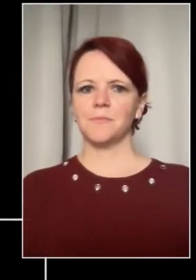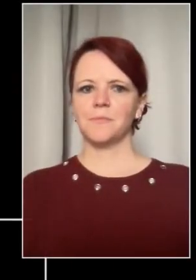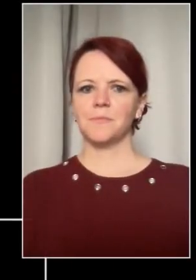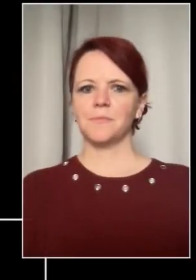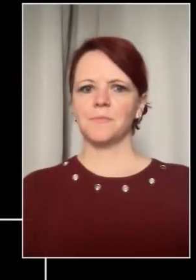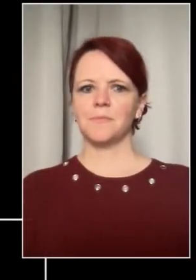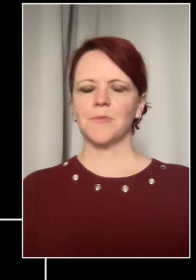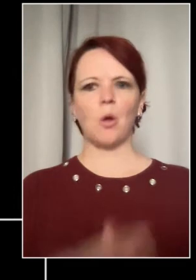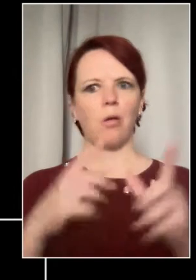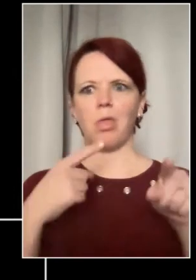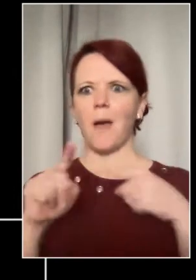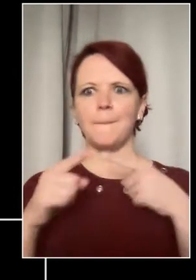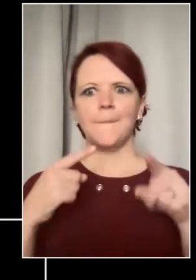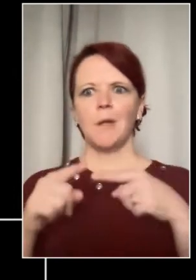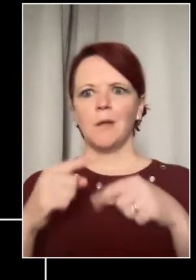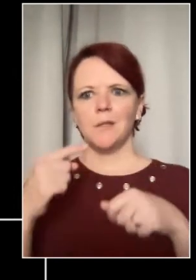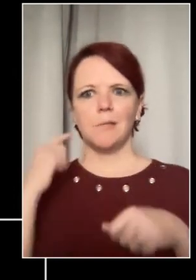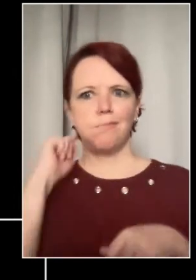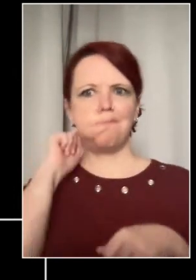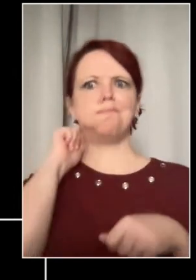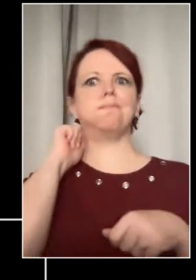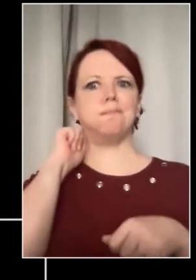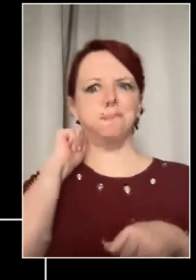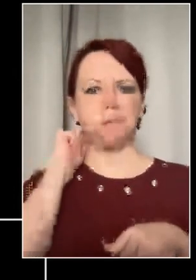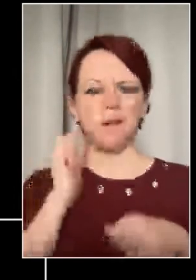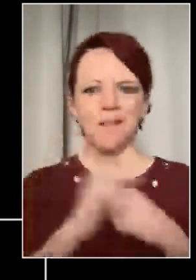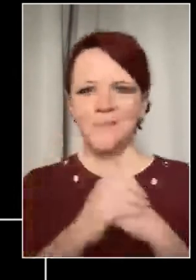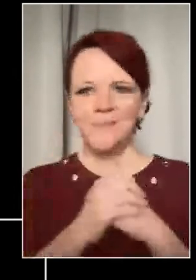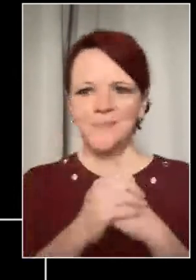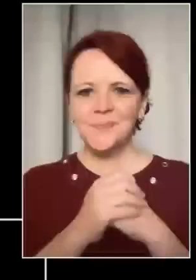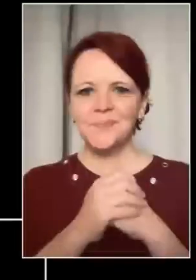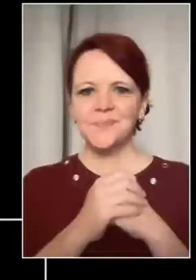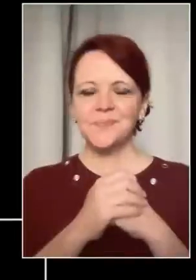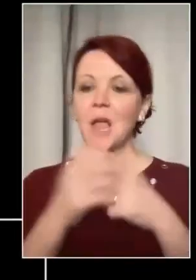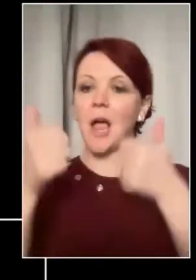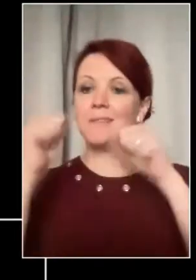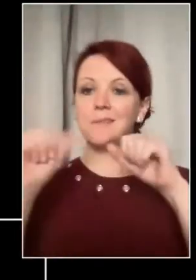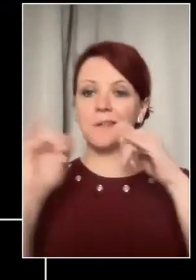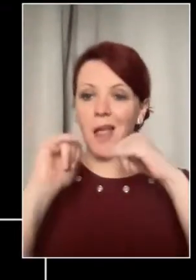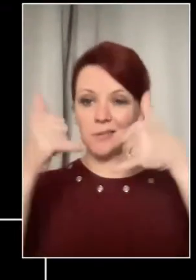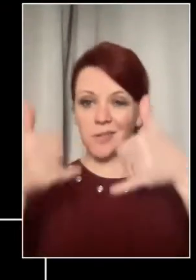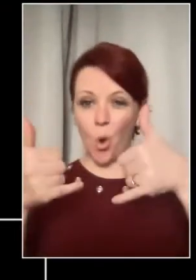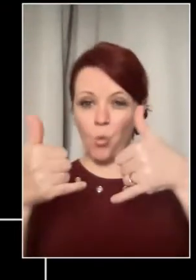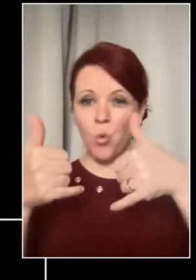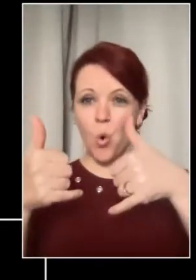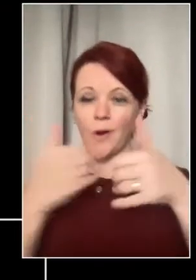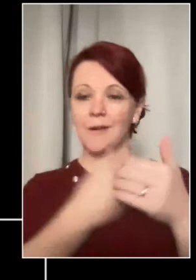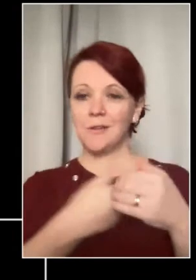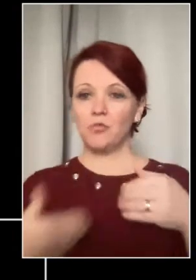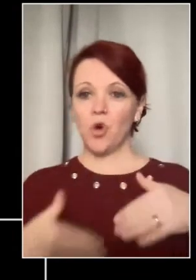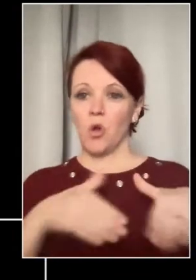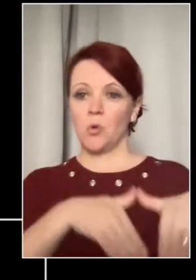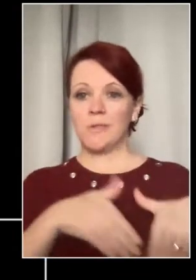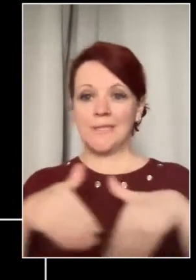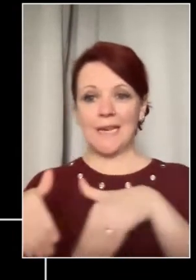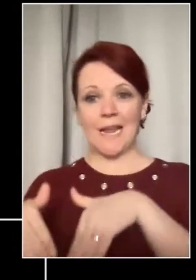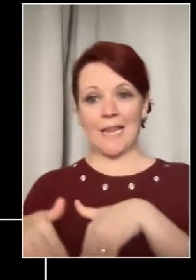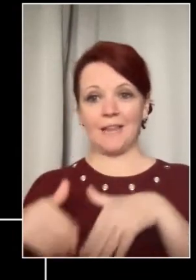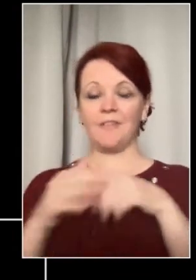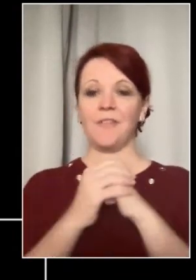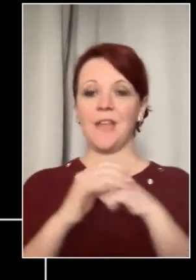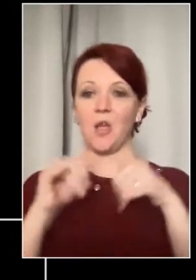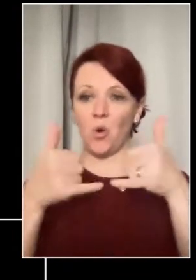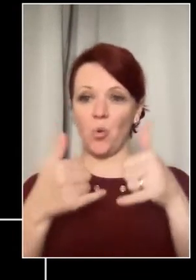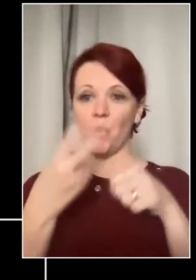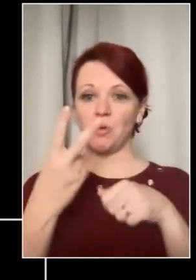Oh, that music is so catchy. Now, our next award is the Royal Navy Award for Higher or Degree Apprentice of the Year 2021. And the